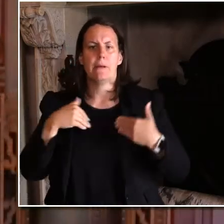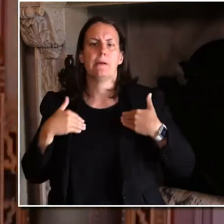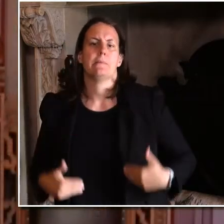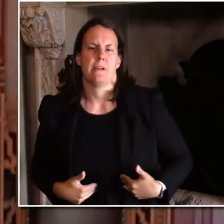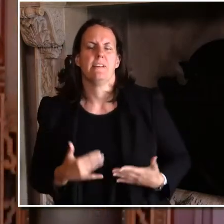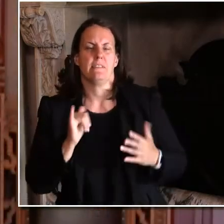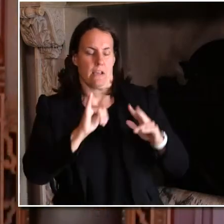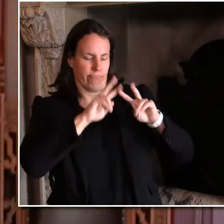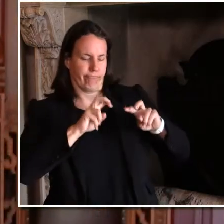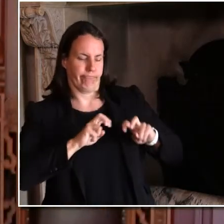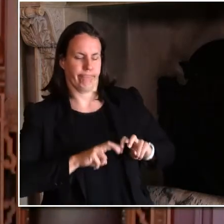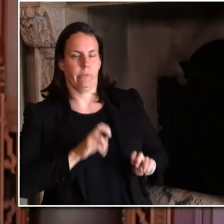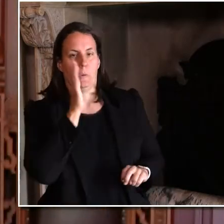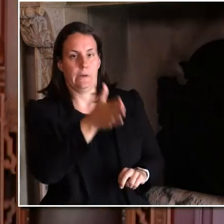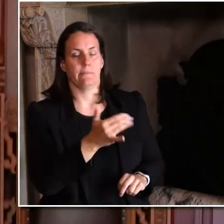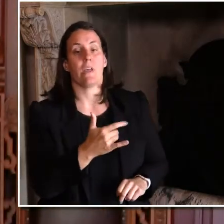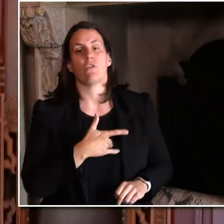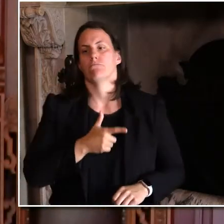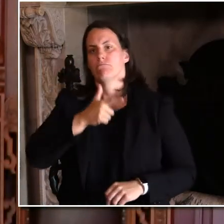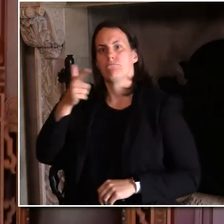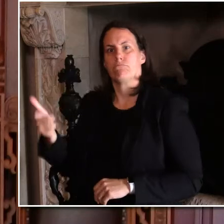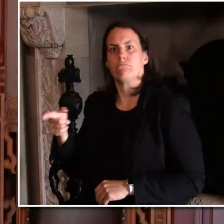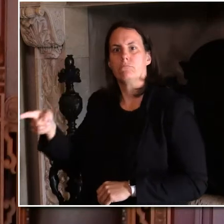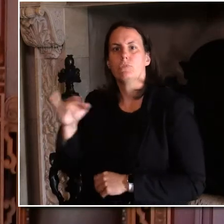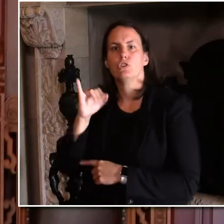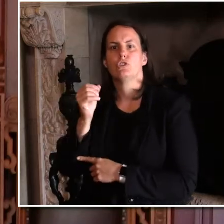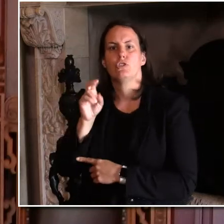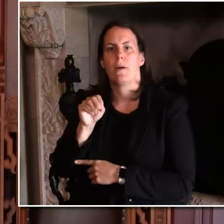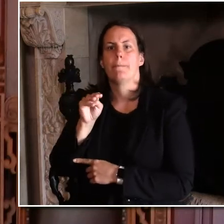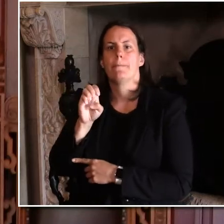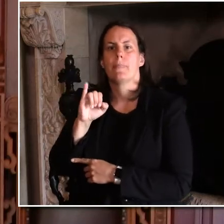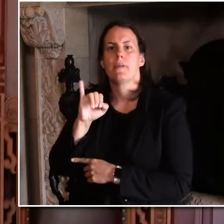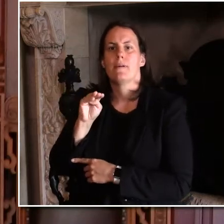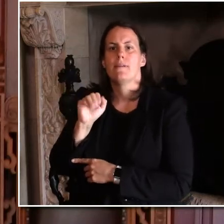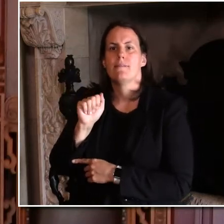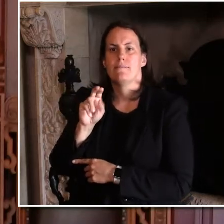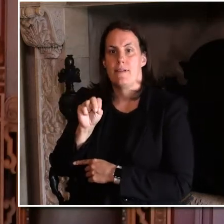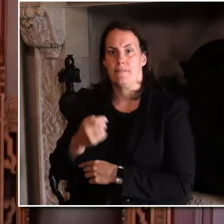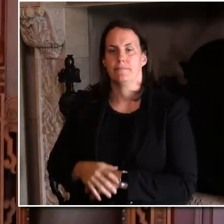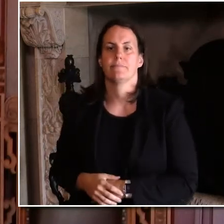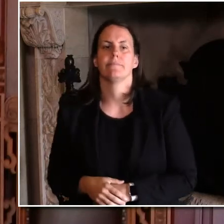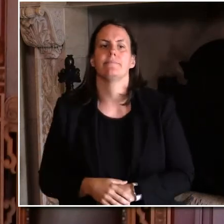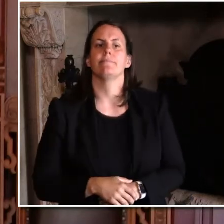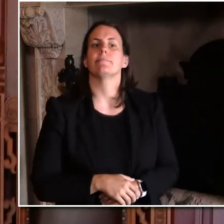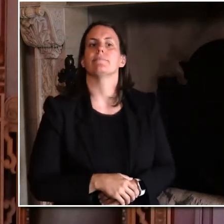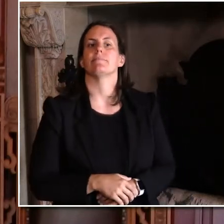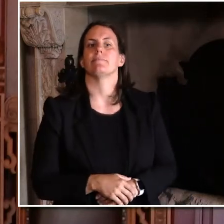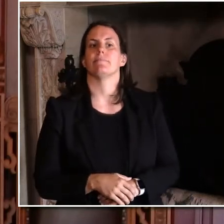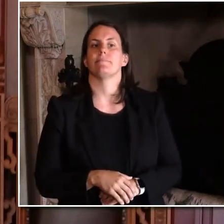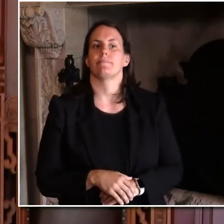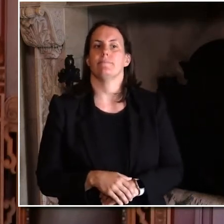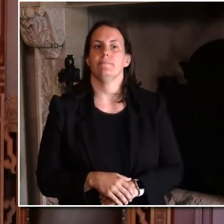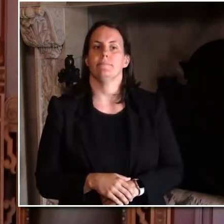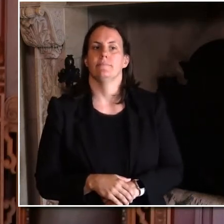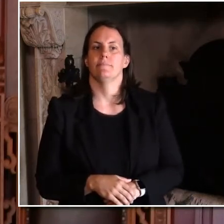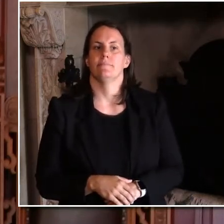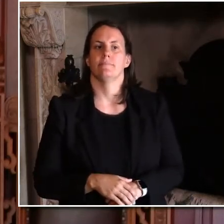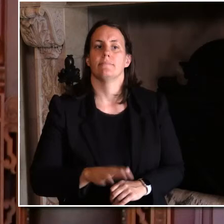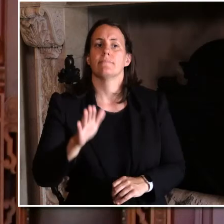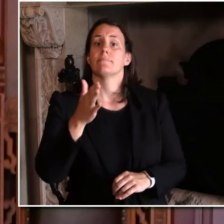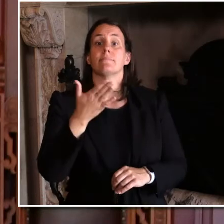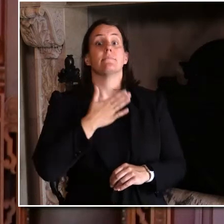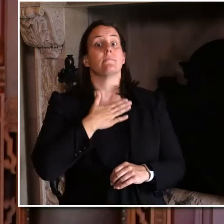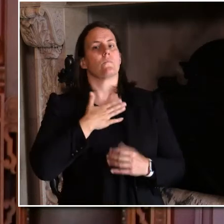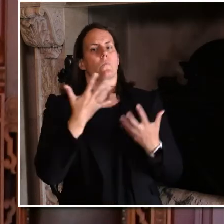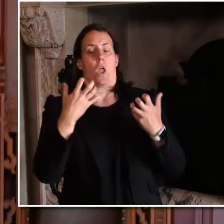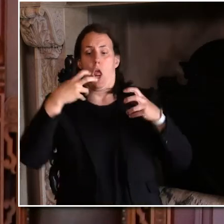Dr. Westergaard mentioned, what we're trying to do is get the best, most comprehensive understanding we can about the state of the transmission of this